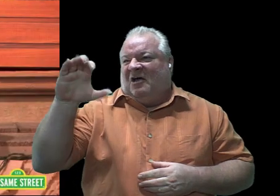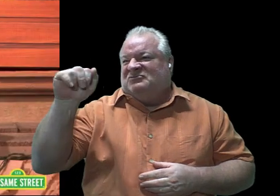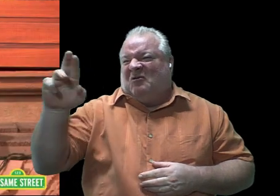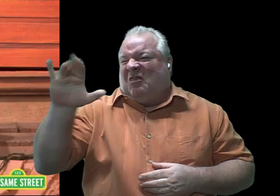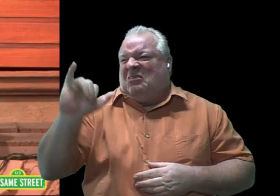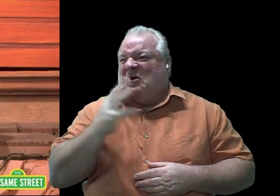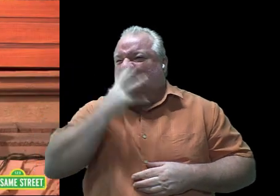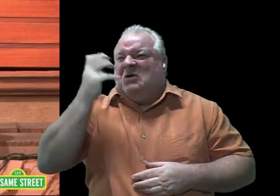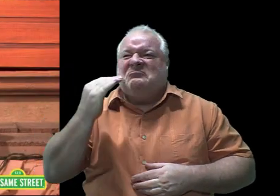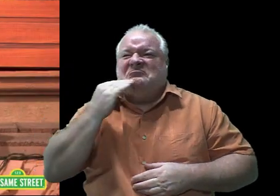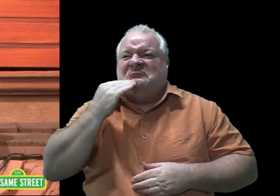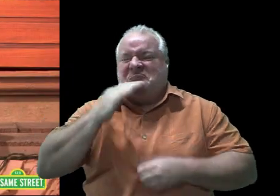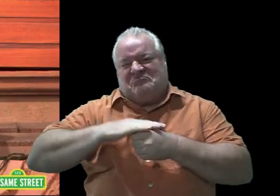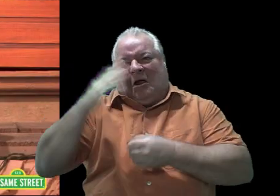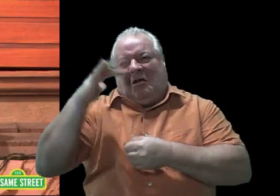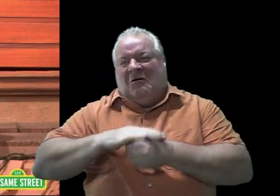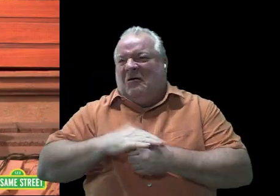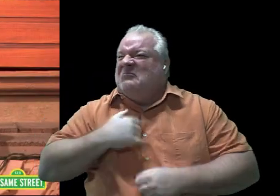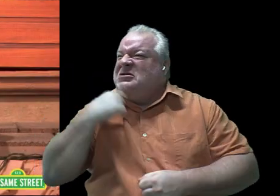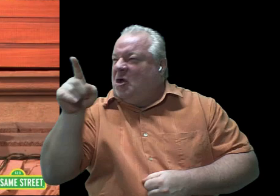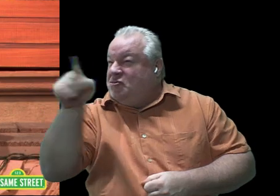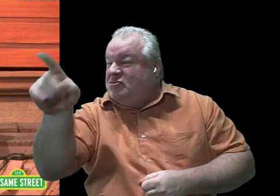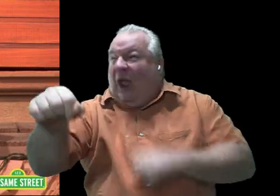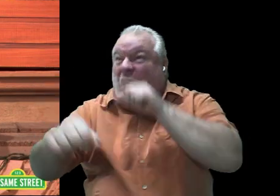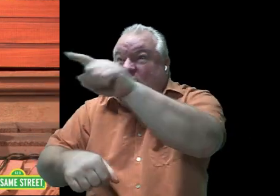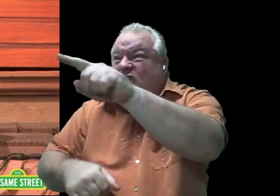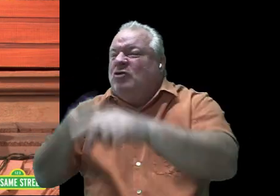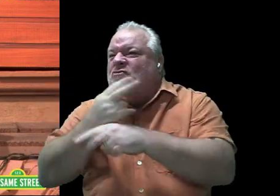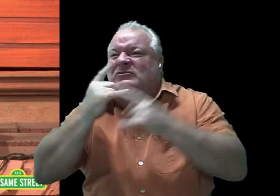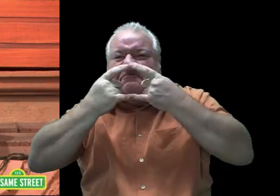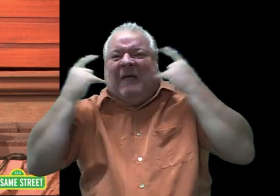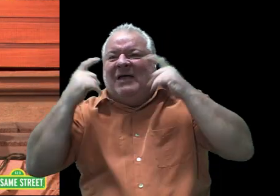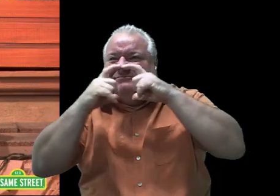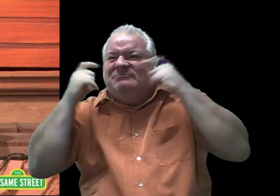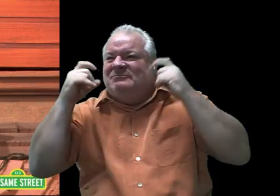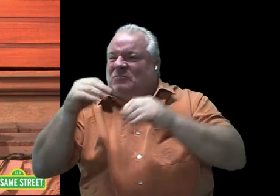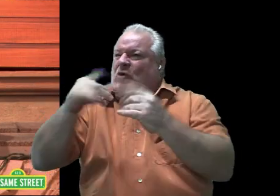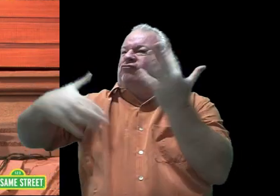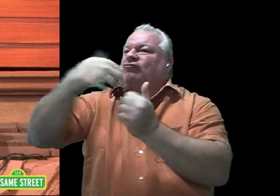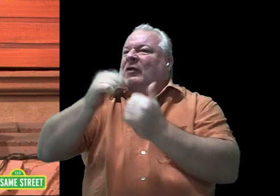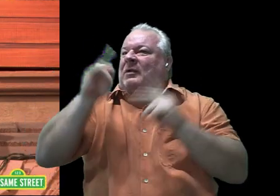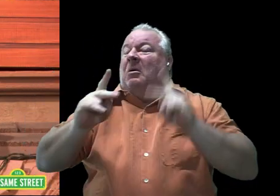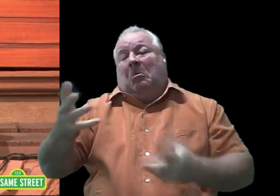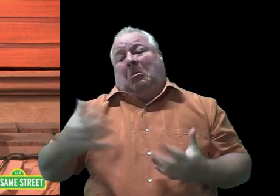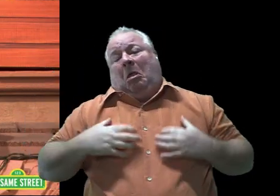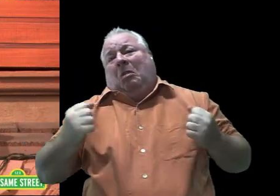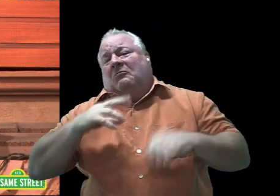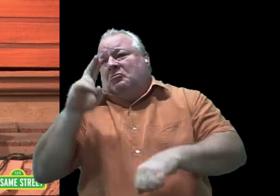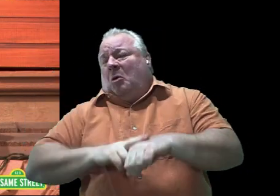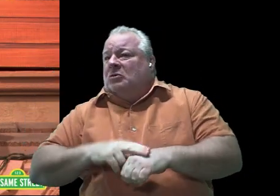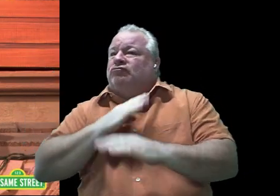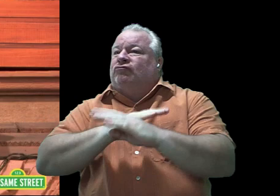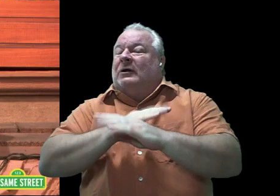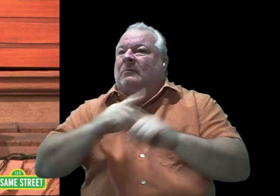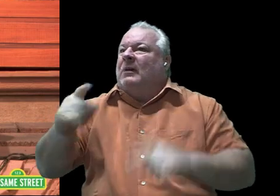Oscar the Grouch here to tell you. Yeah, you. To wear a mask out in public around other people. Sure, it'll keep you healthy, but